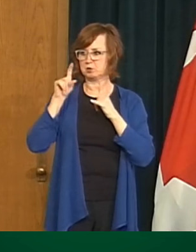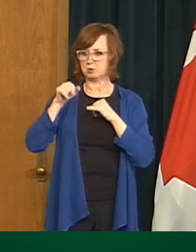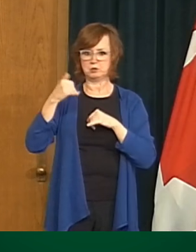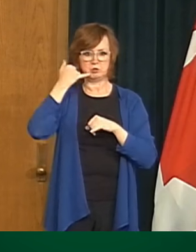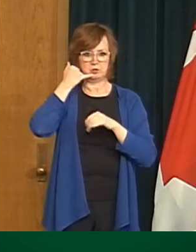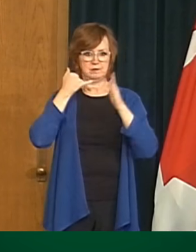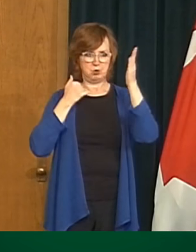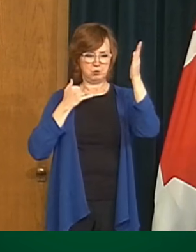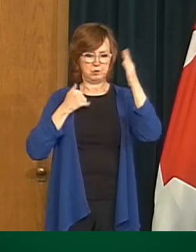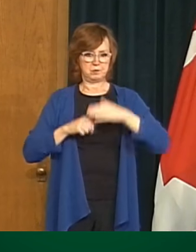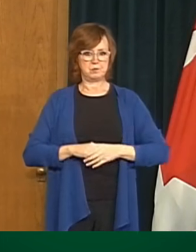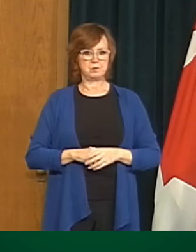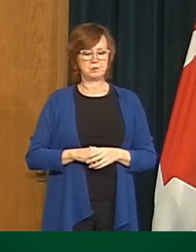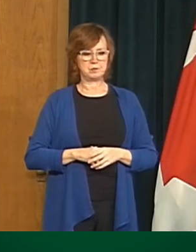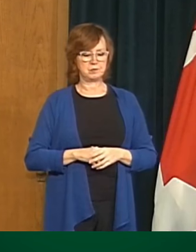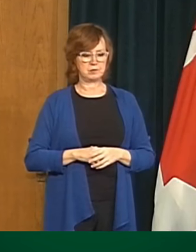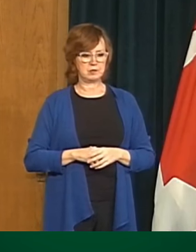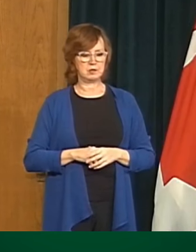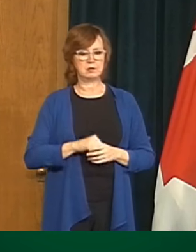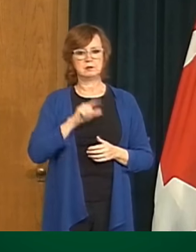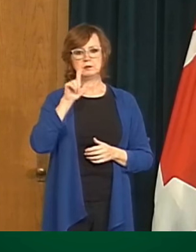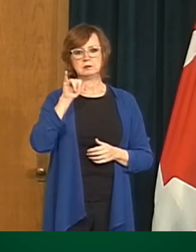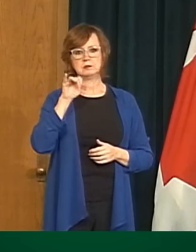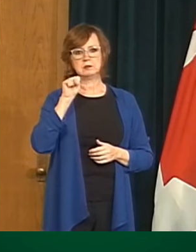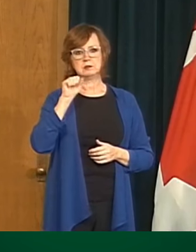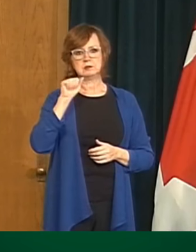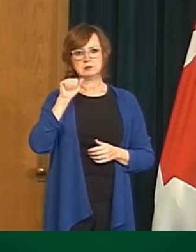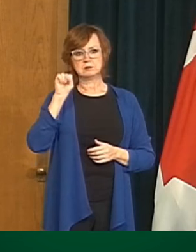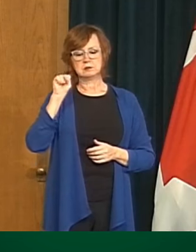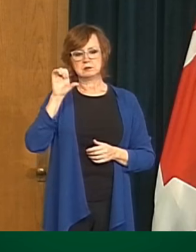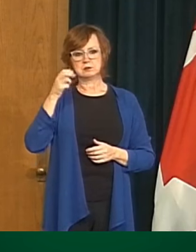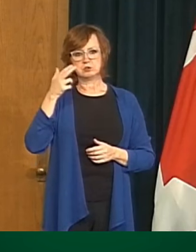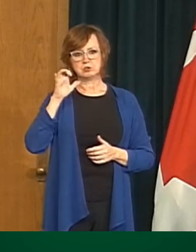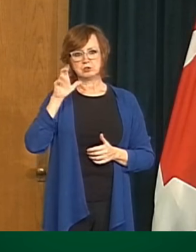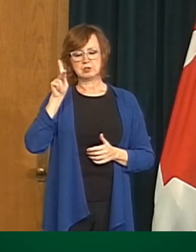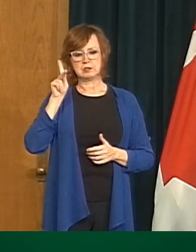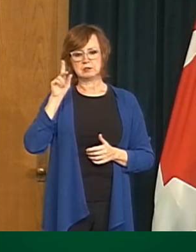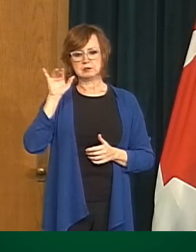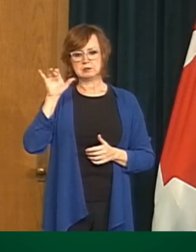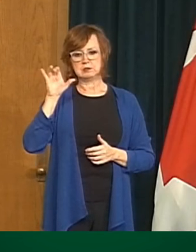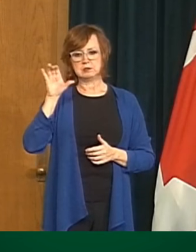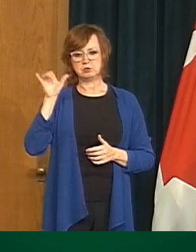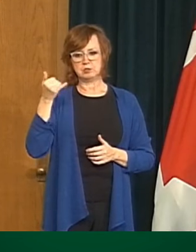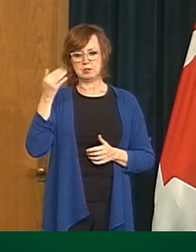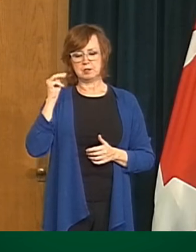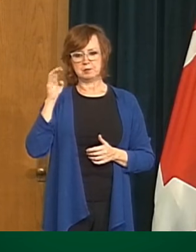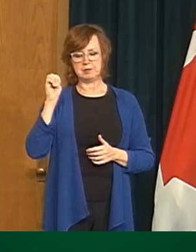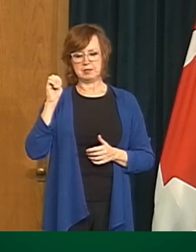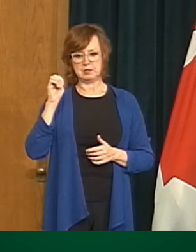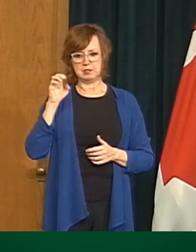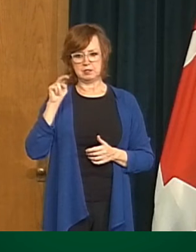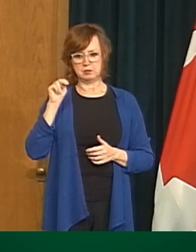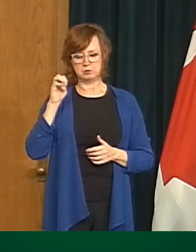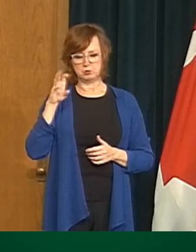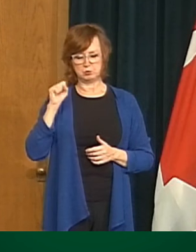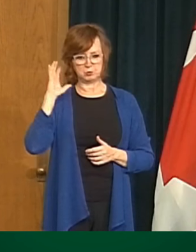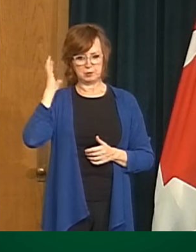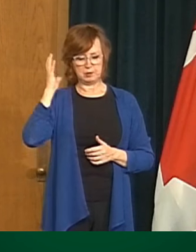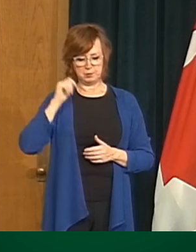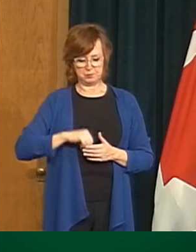line, operator. We have Lisa Schick with CJME. Hi, I'm just wondering, the $2